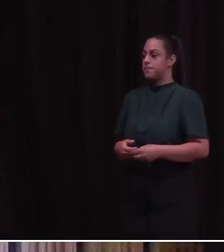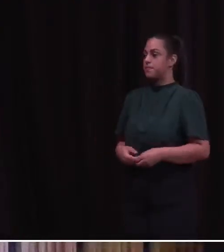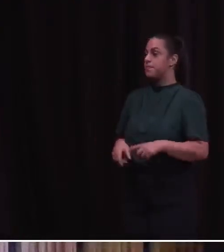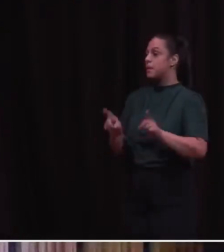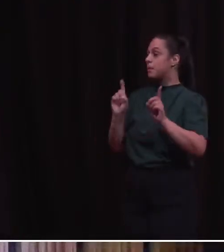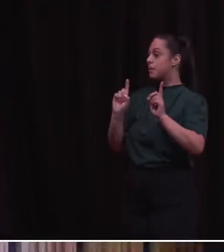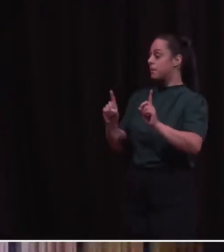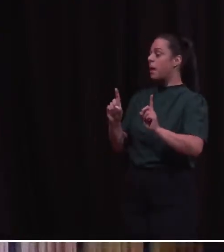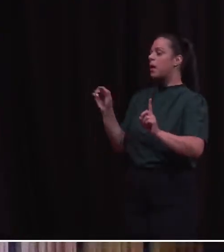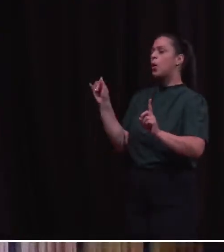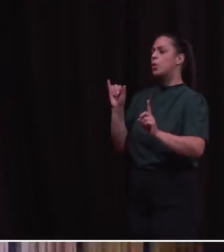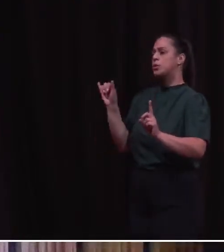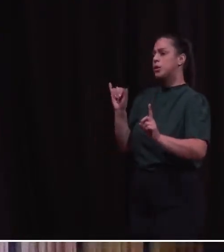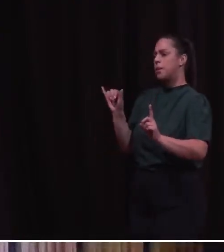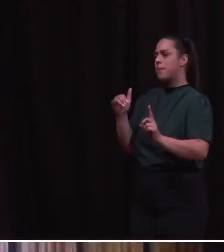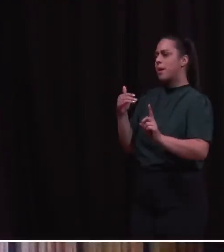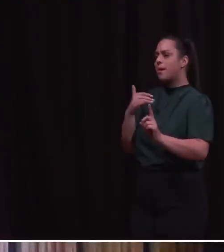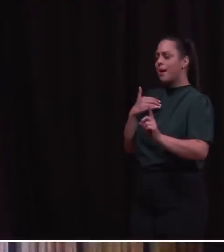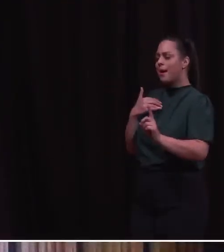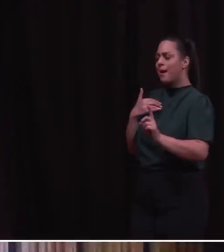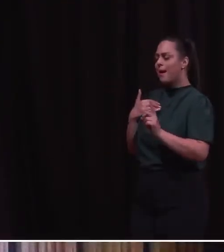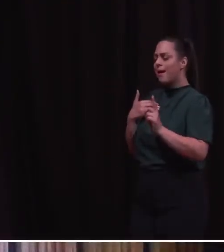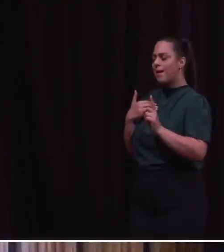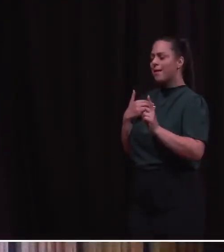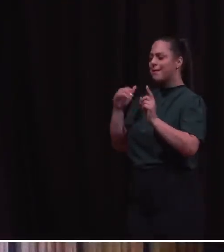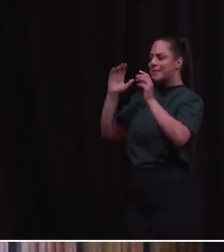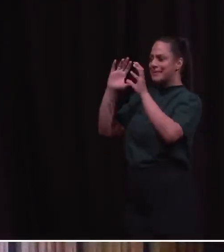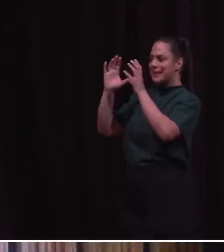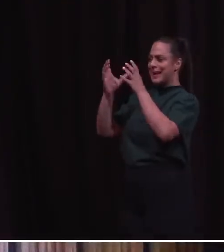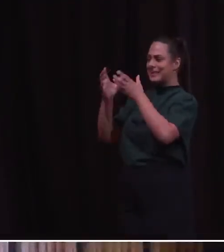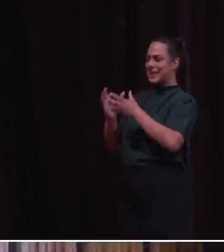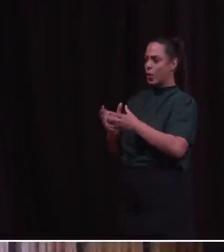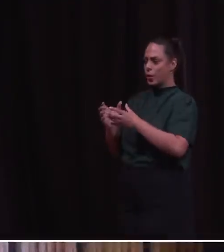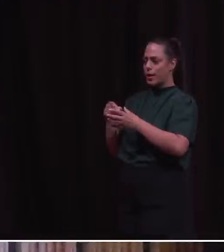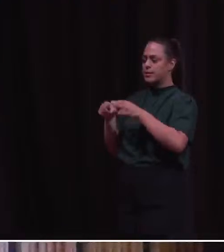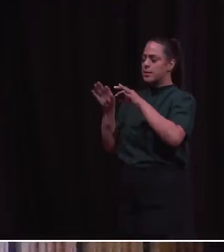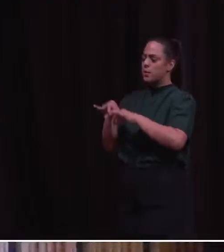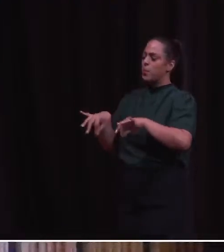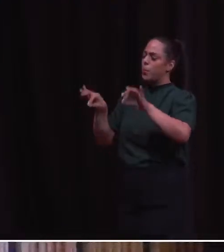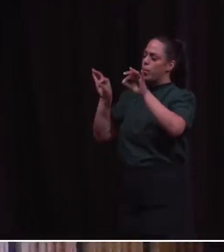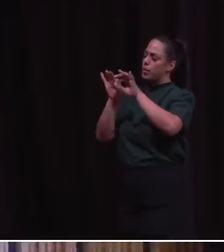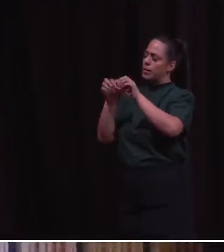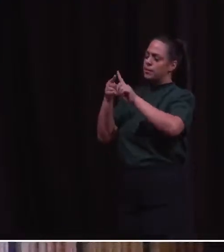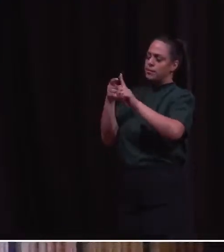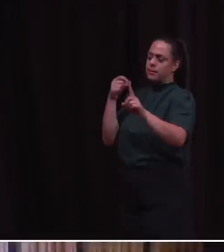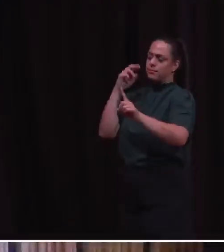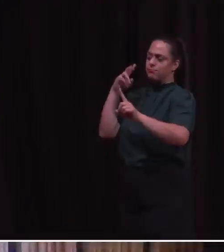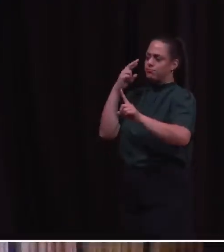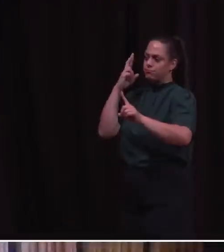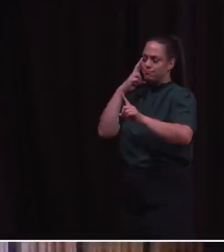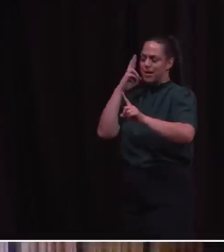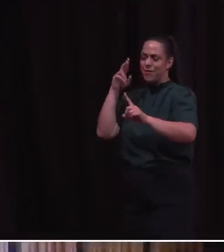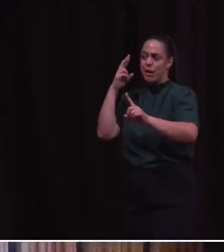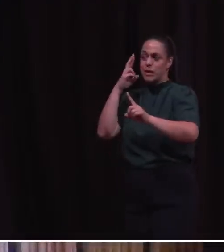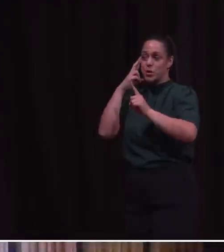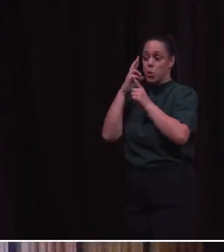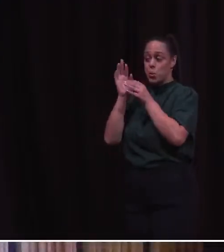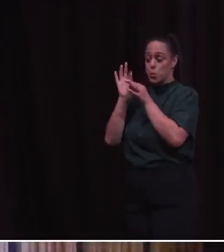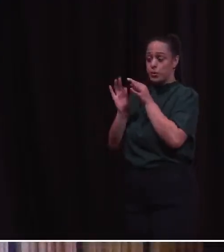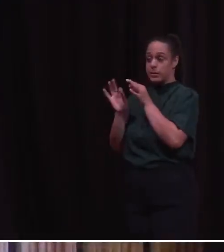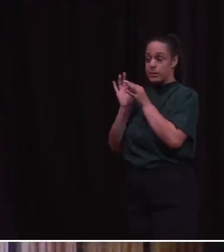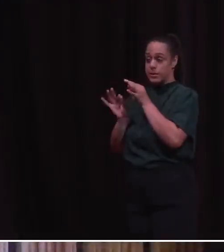important for many reasons. And one simple reason is that